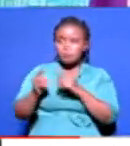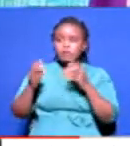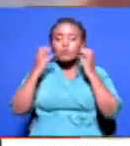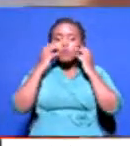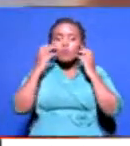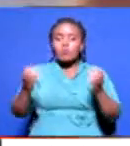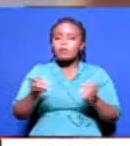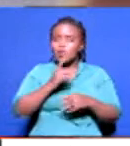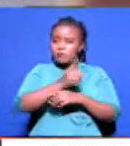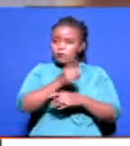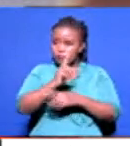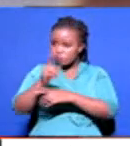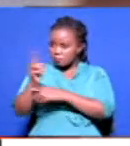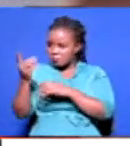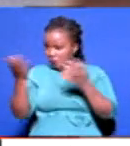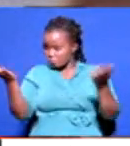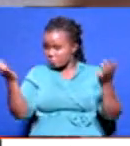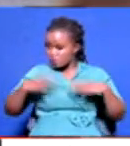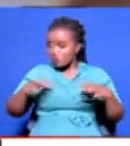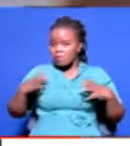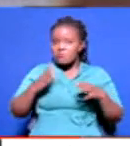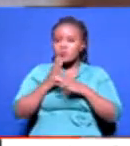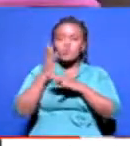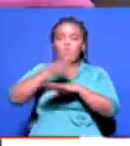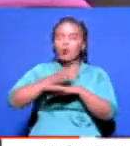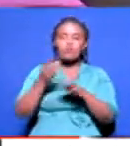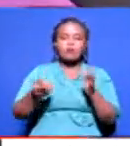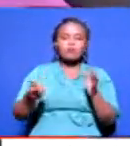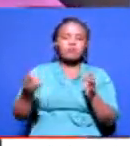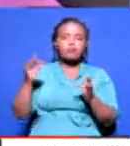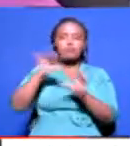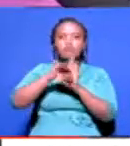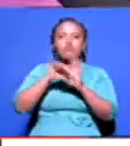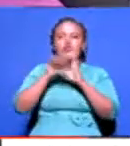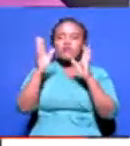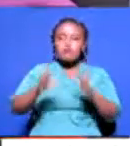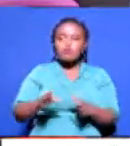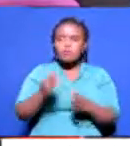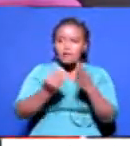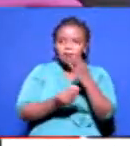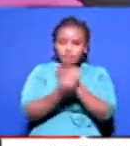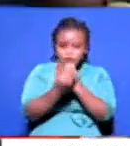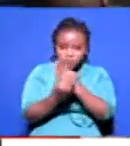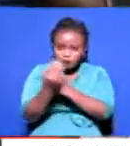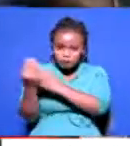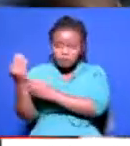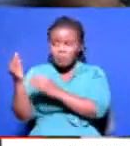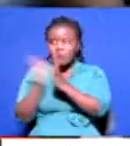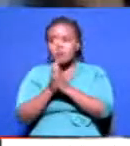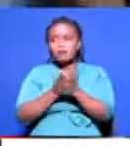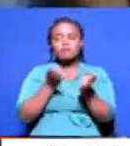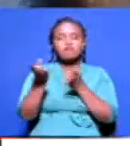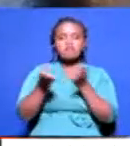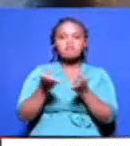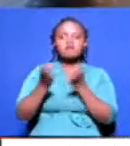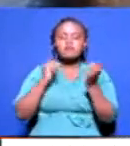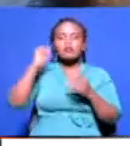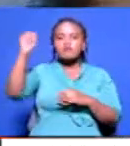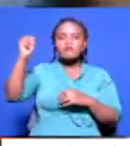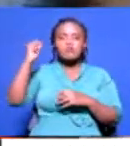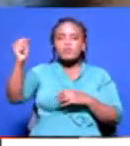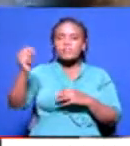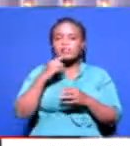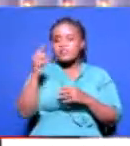the electorate over the increasing cases of voter bribery and commercialization of politics, terming it a threat to